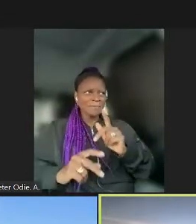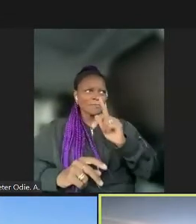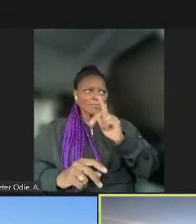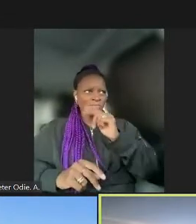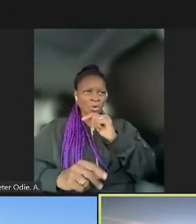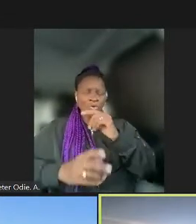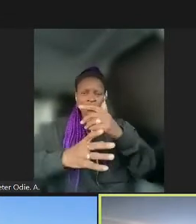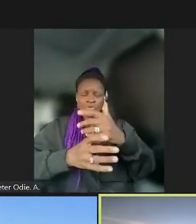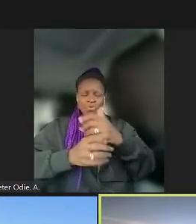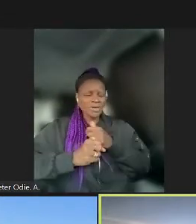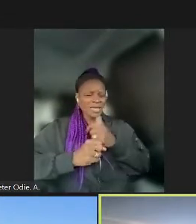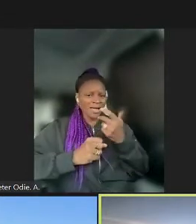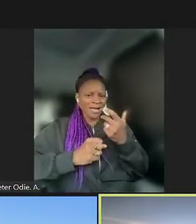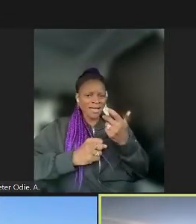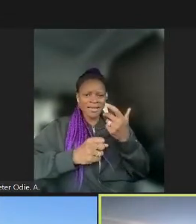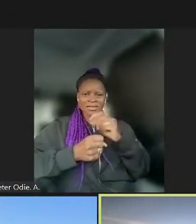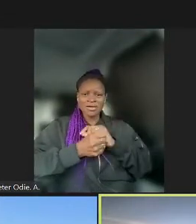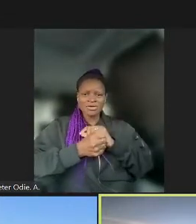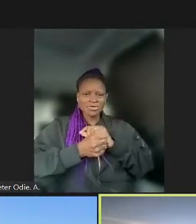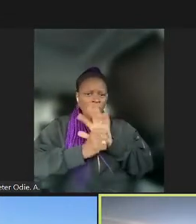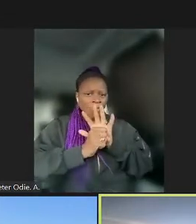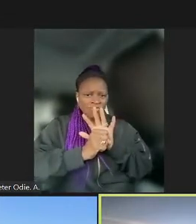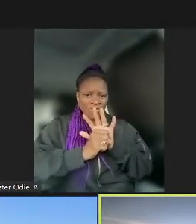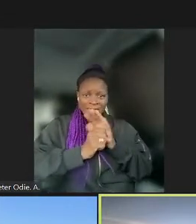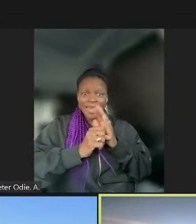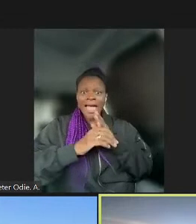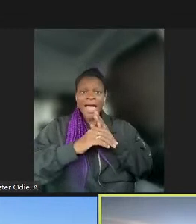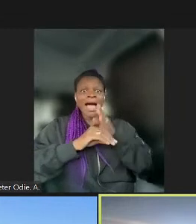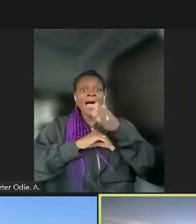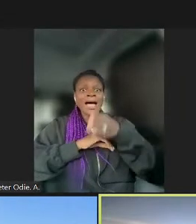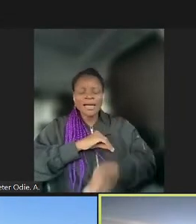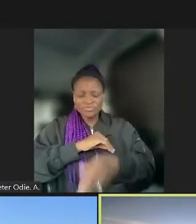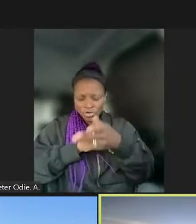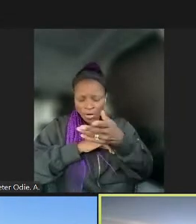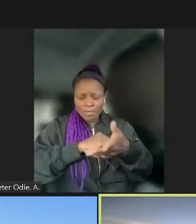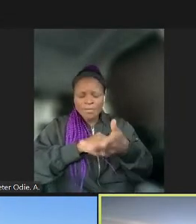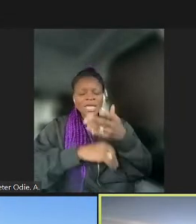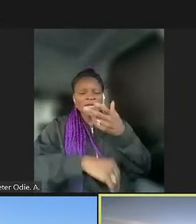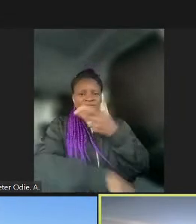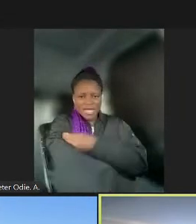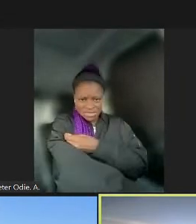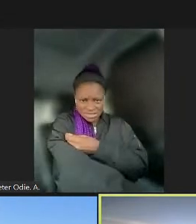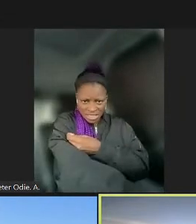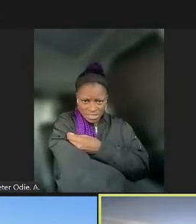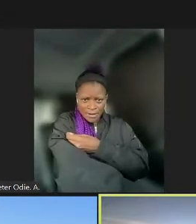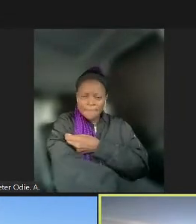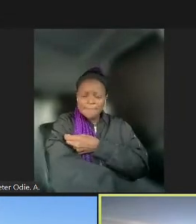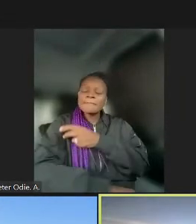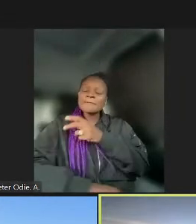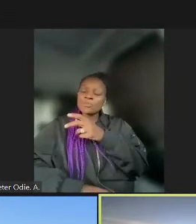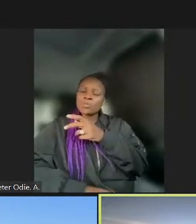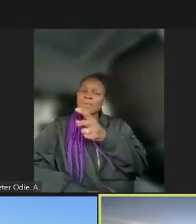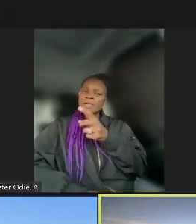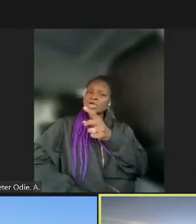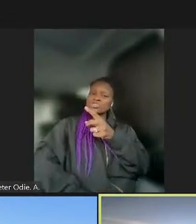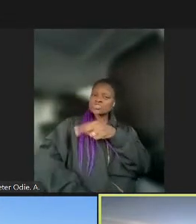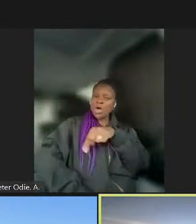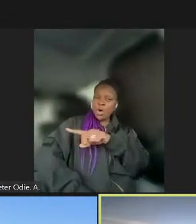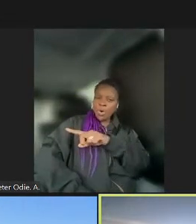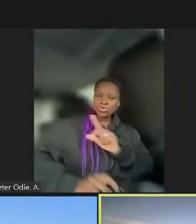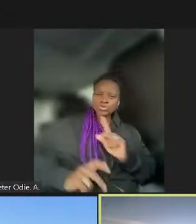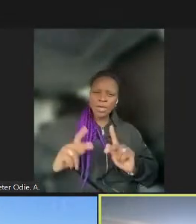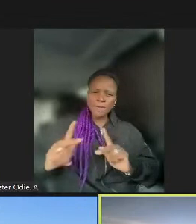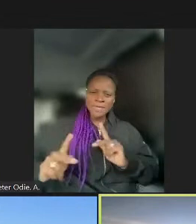vaccinated. The key is that those people who are vaccinated have mild symptoms, a